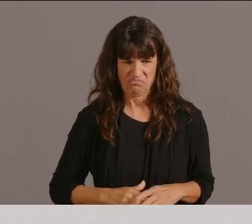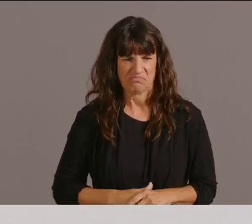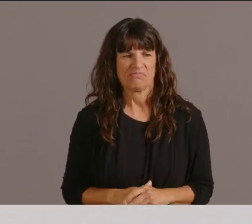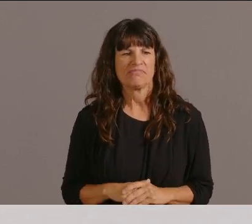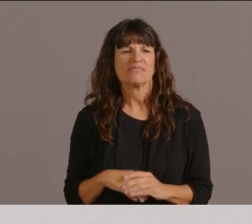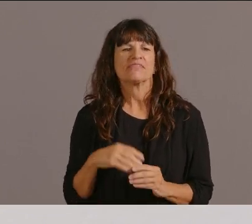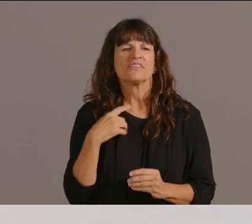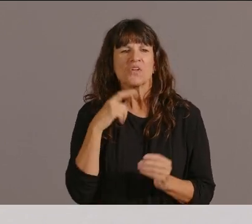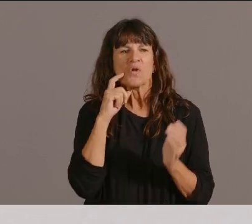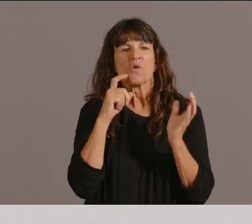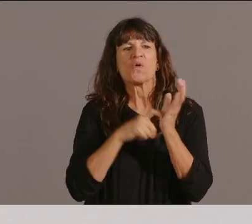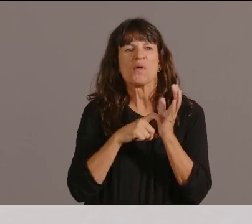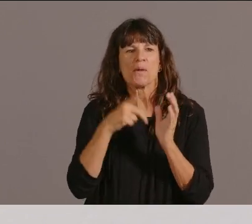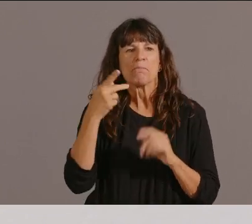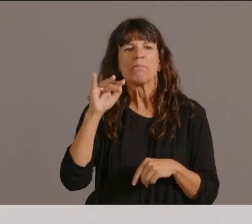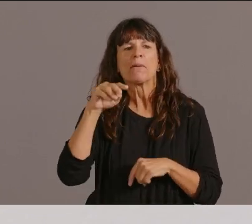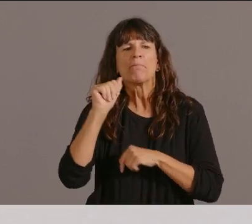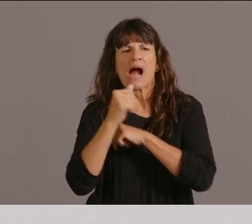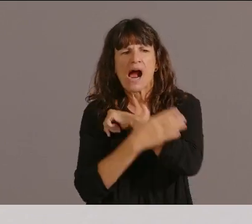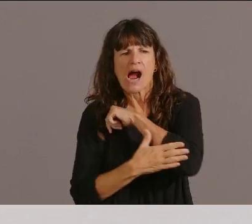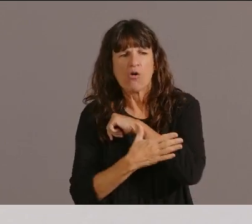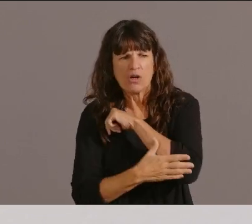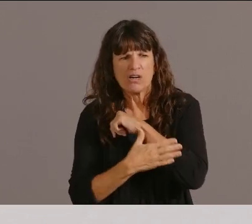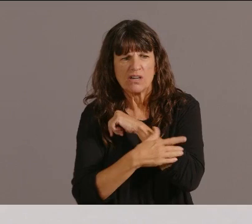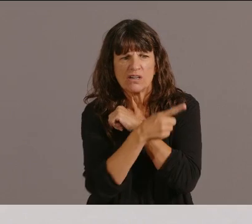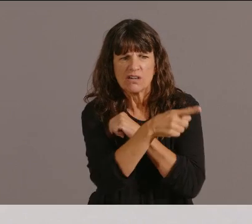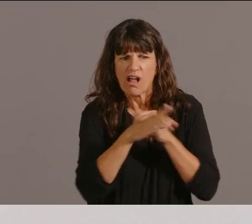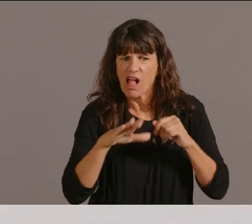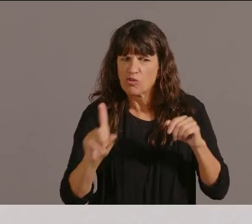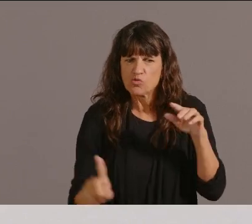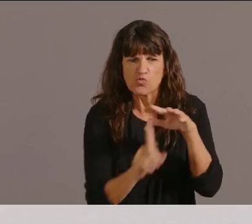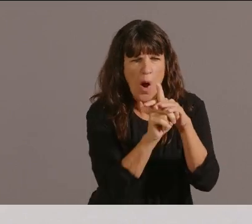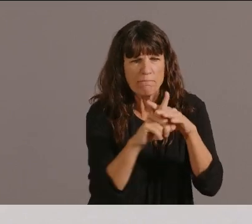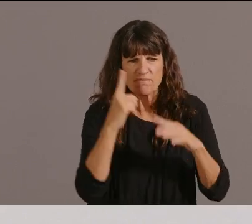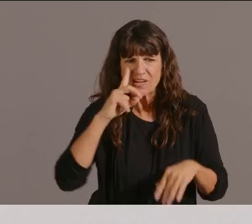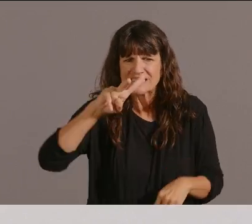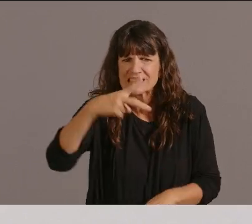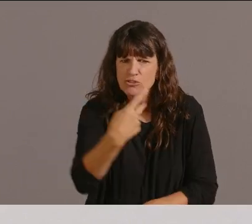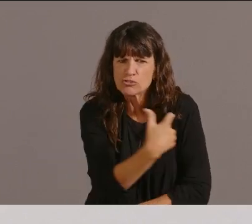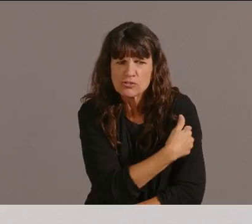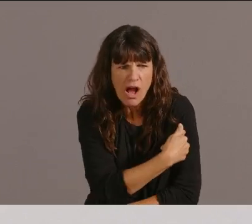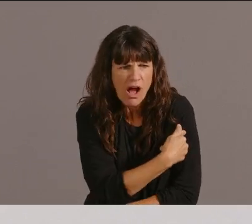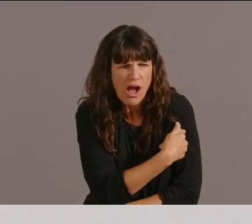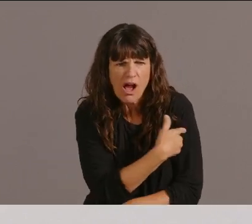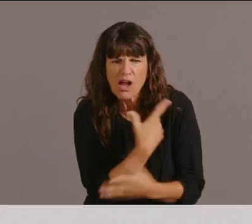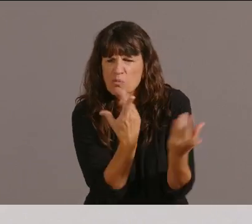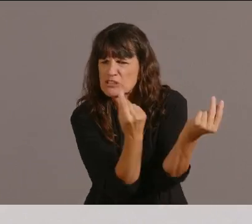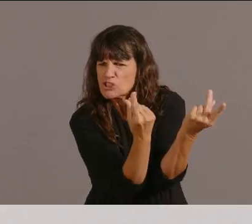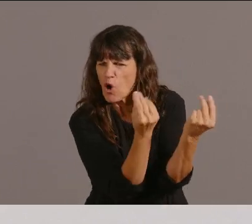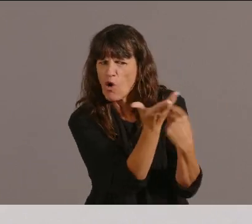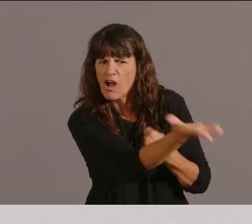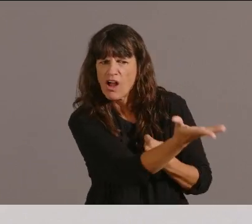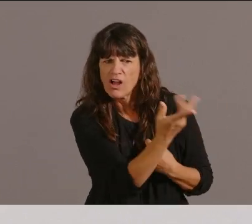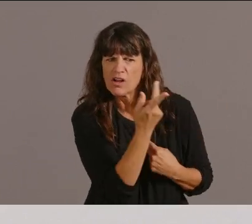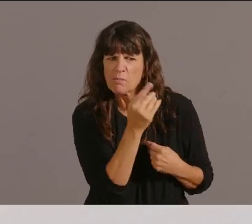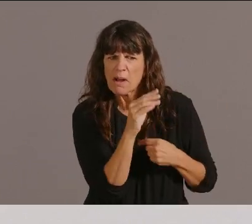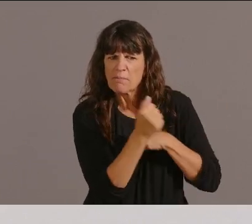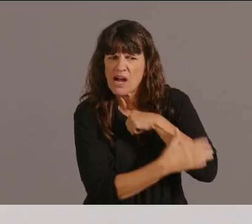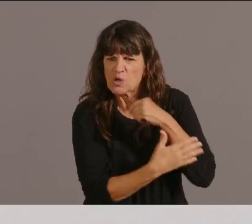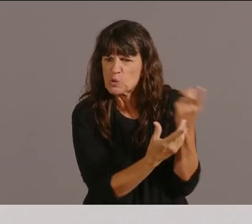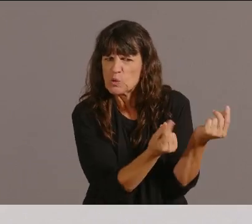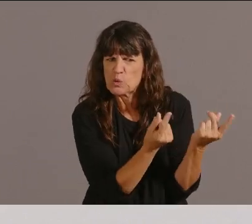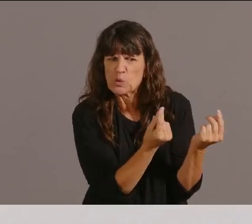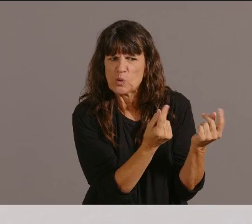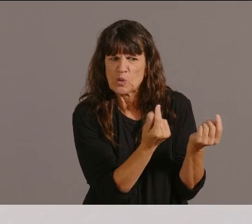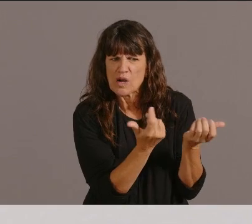of people are not showing up for their second doses. Question is, what do you do with those people? And then secondly, how does it affect your